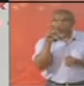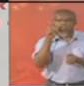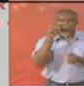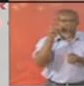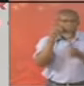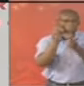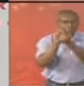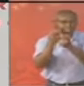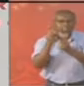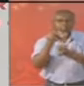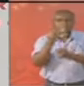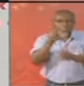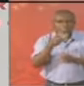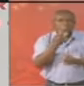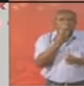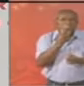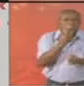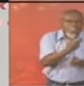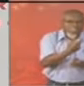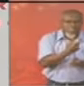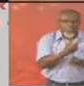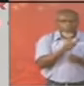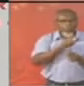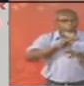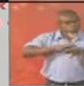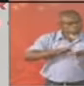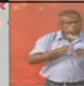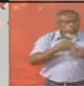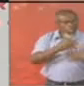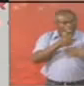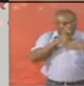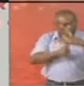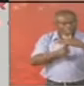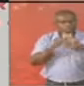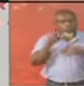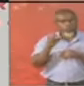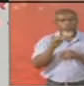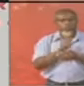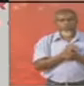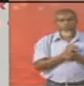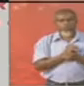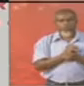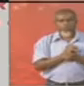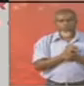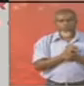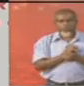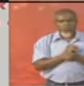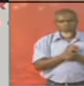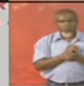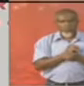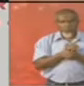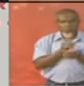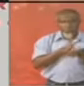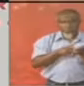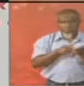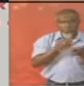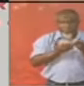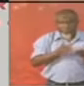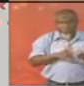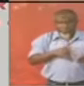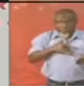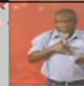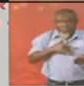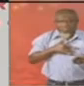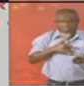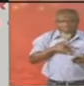helps to identify where you may have been exposed. And although the tendency may be to feel that you are